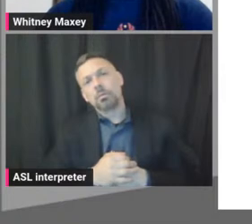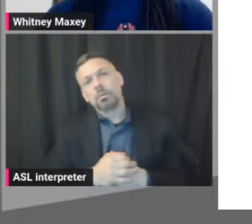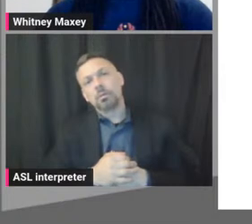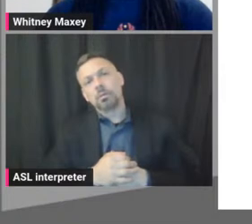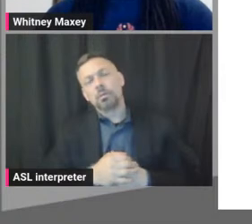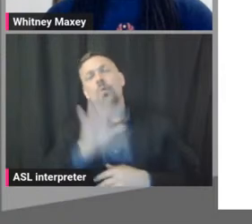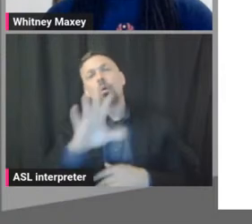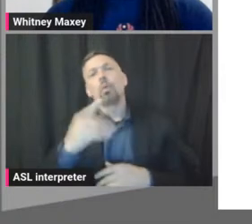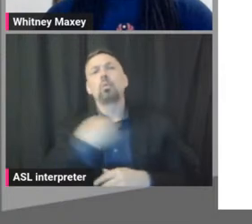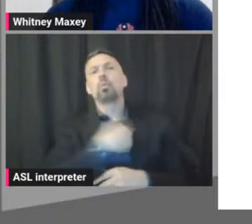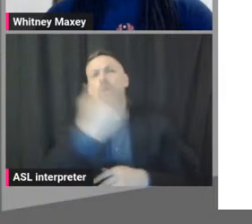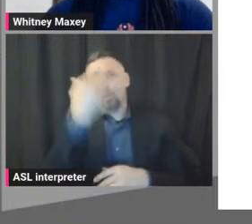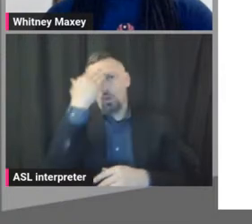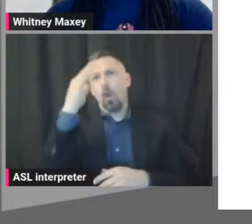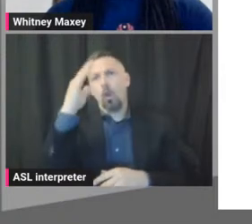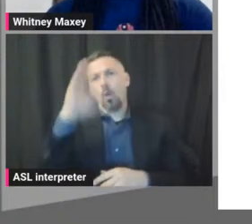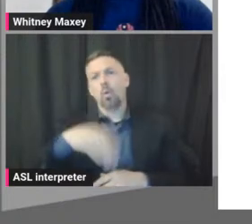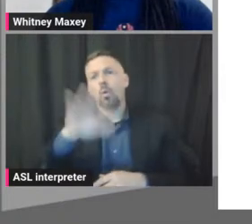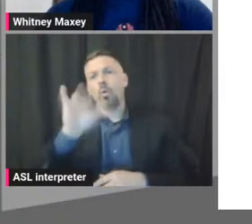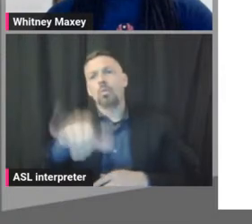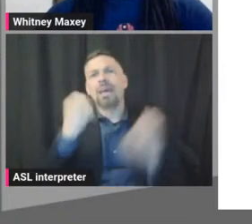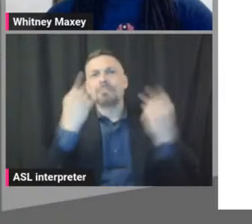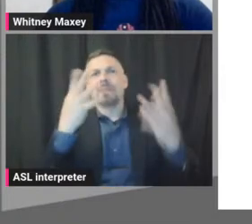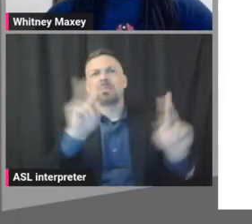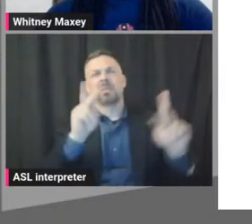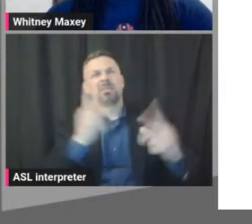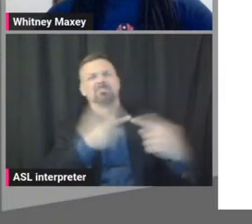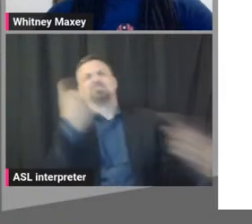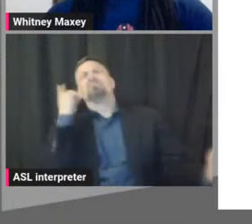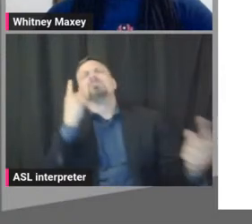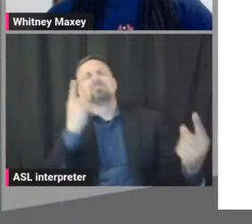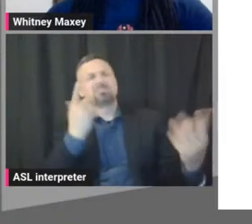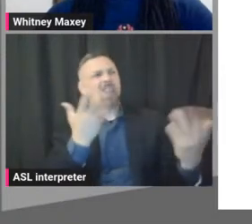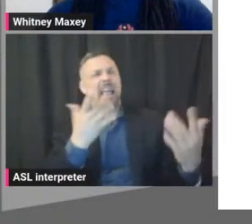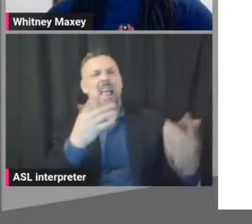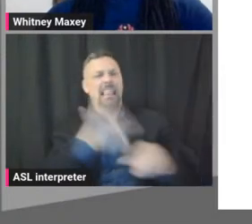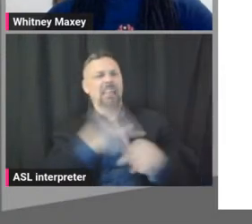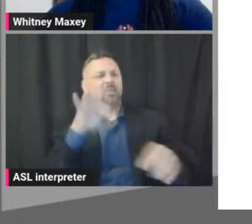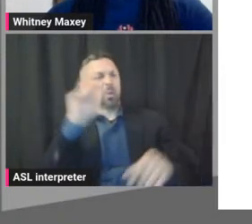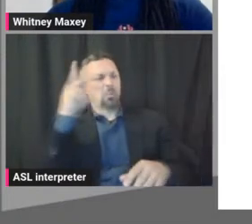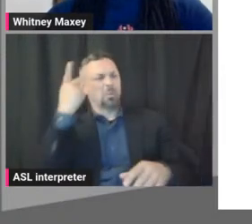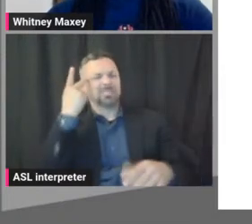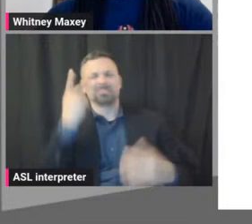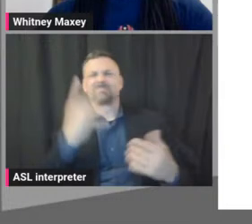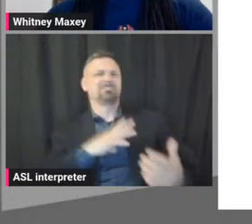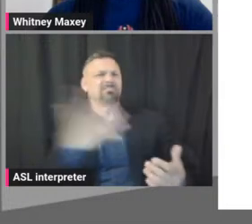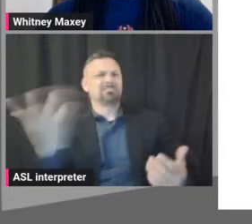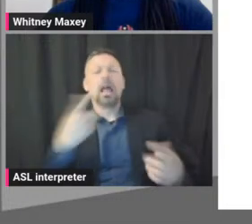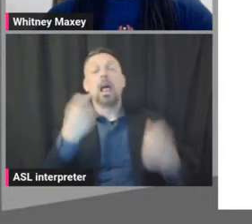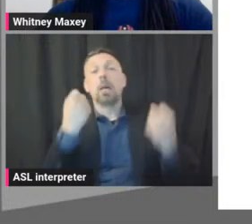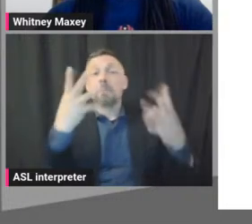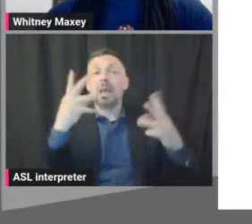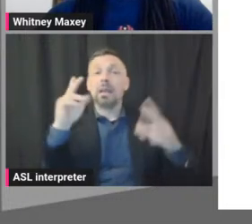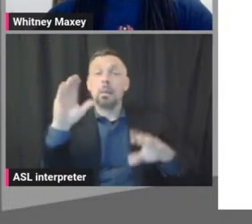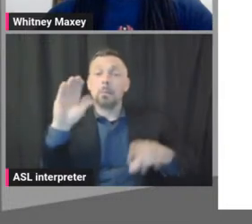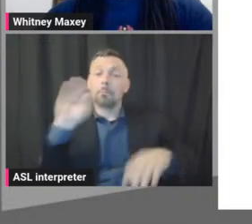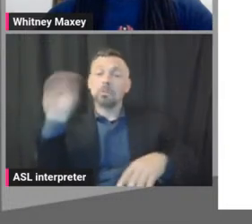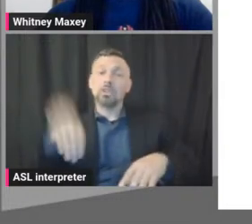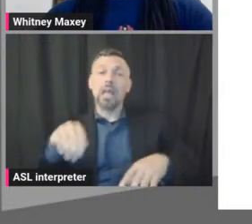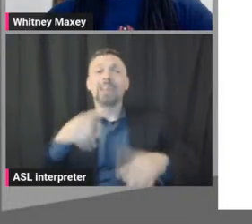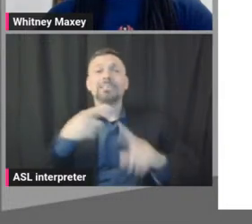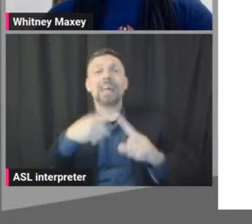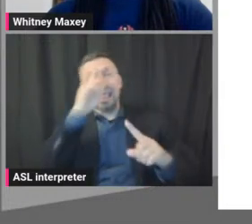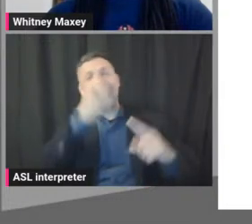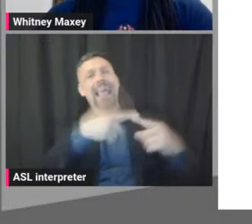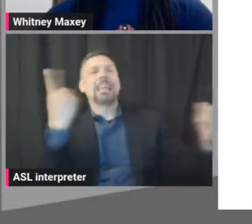We know that many people are alienated from electoral politics, and a large percentage of those are alienated from politics